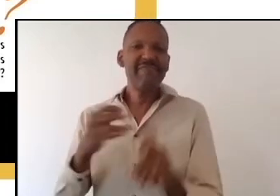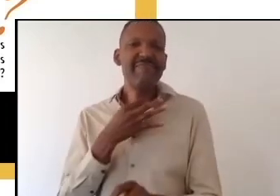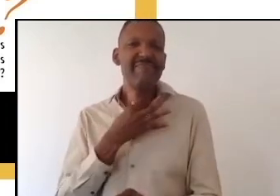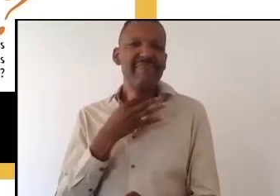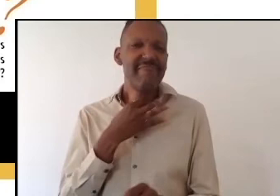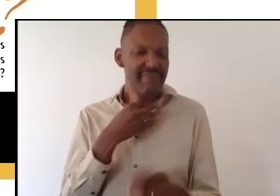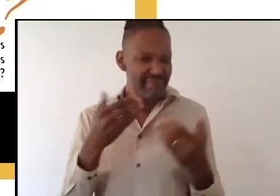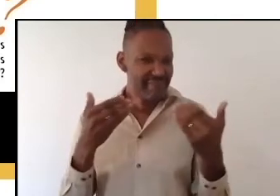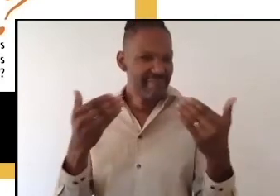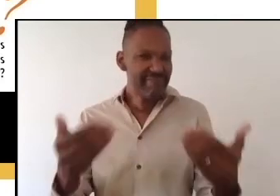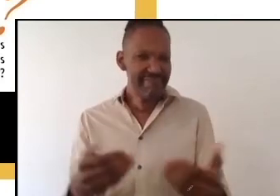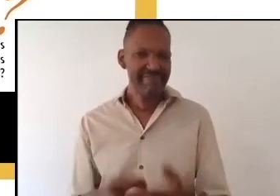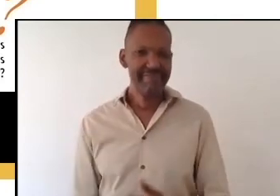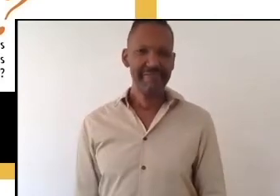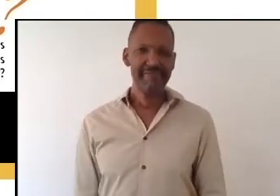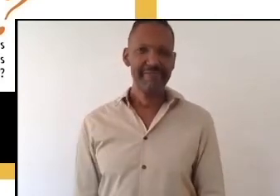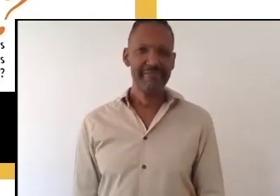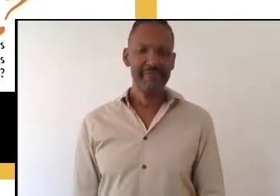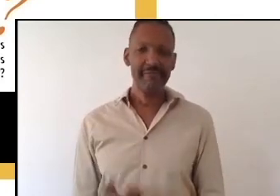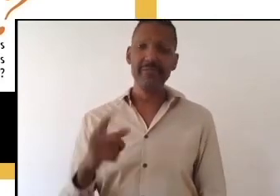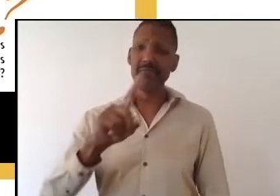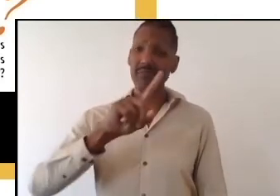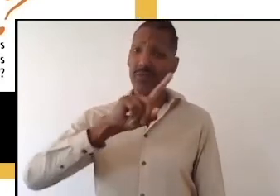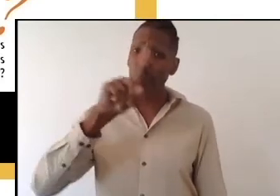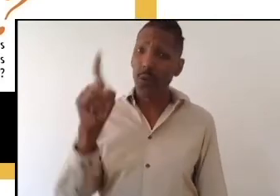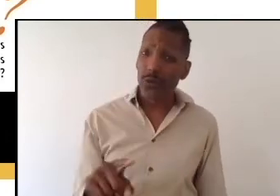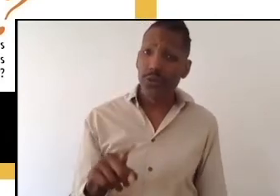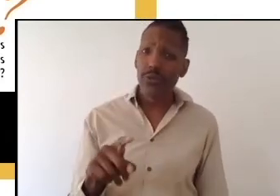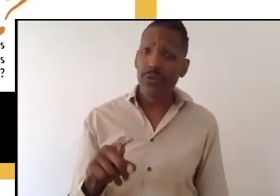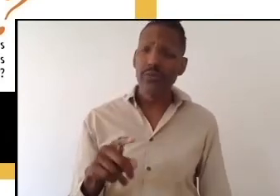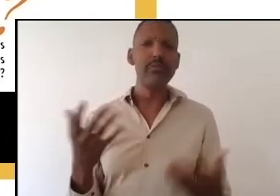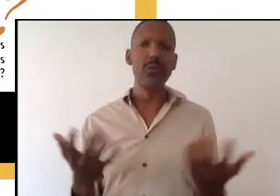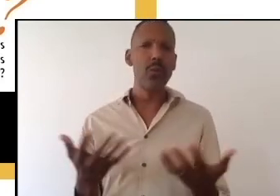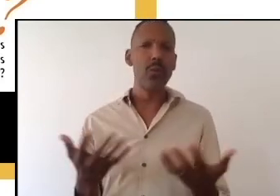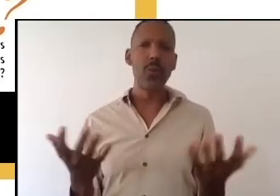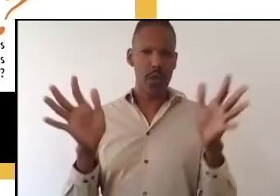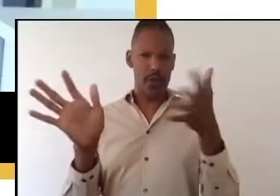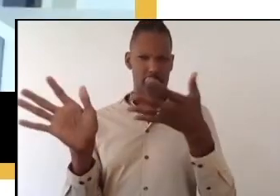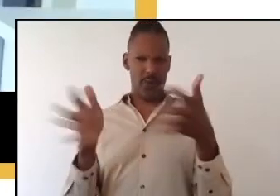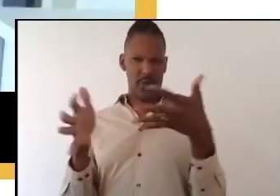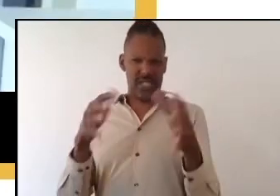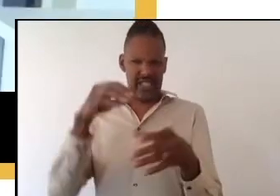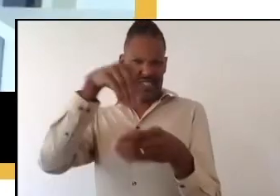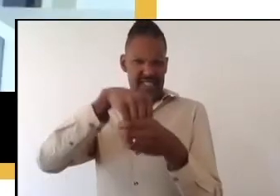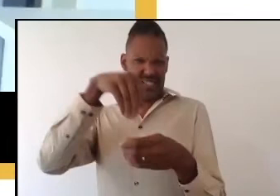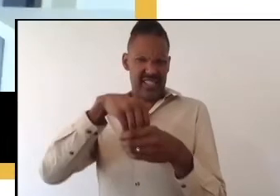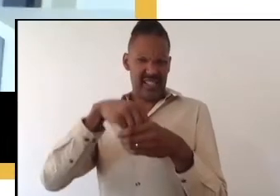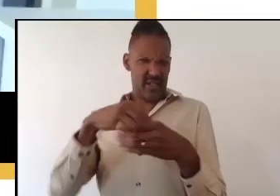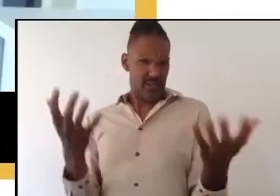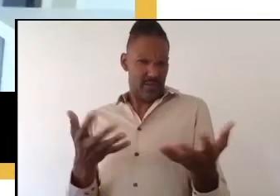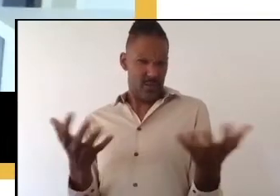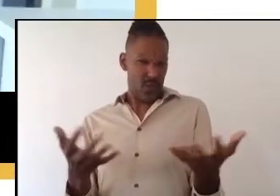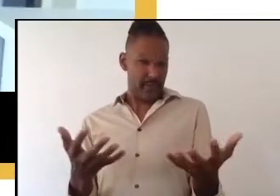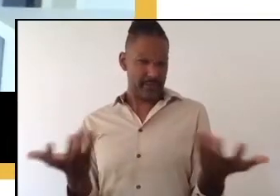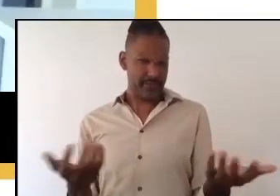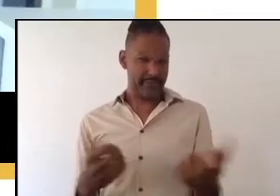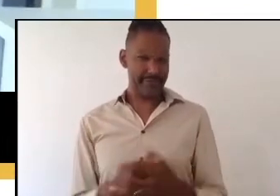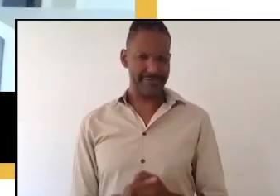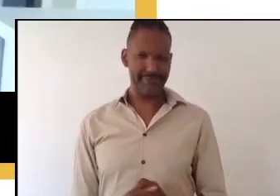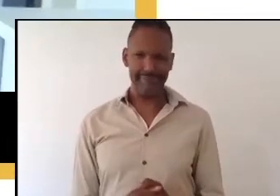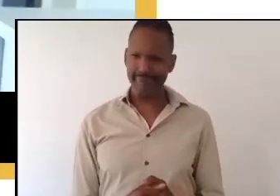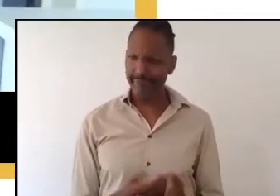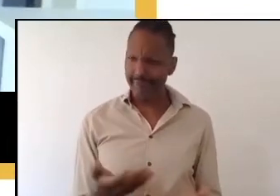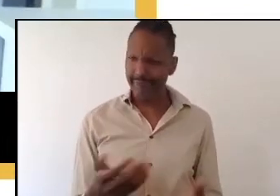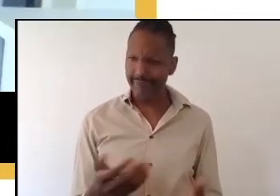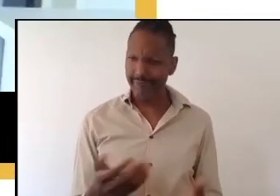the first question. What is the wind made of? Now, I asked that question